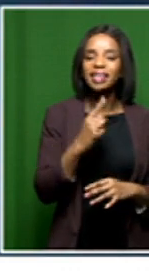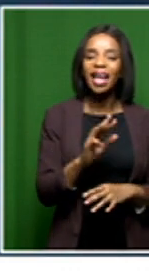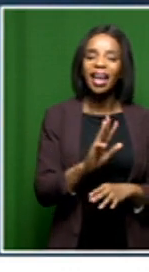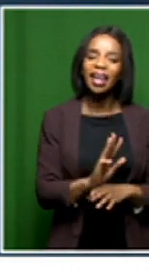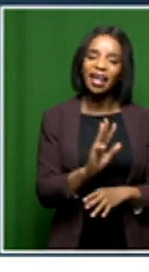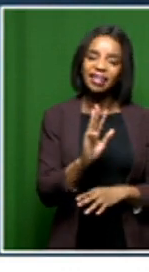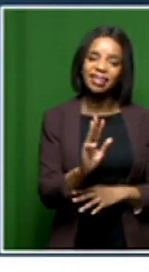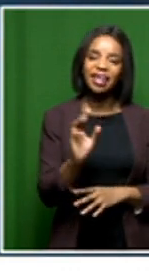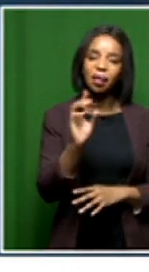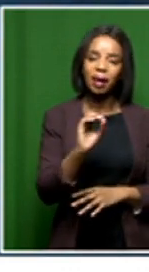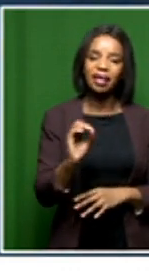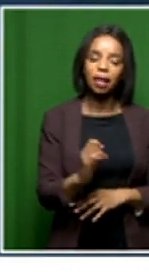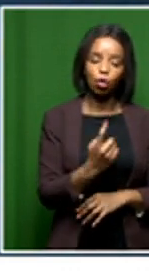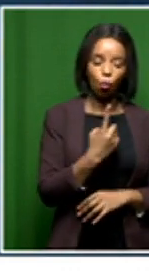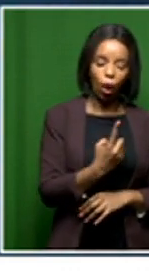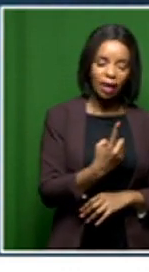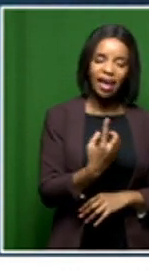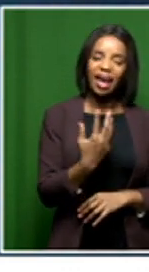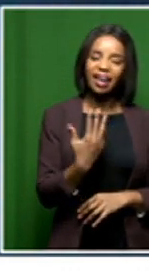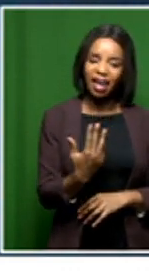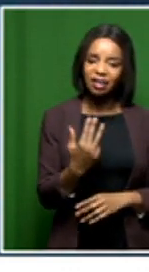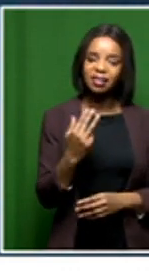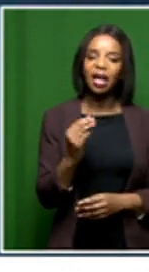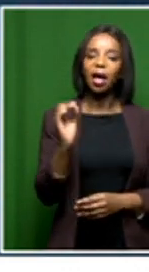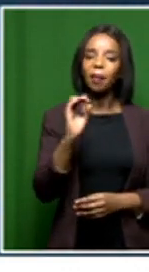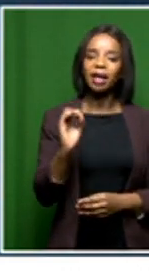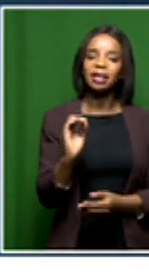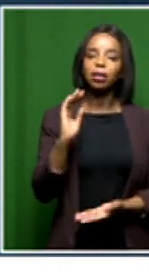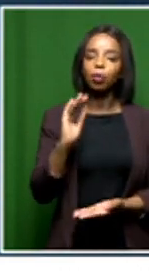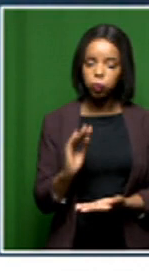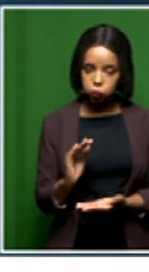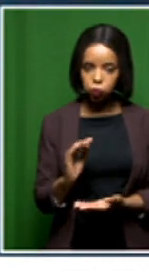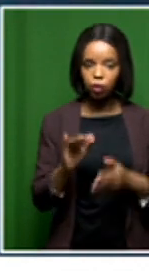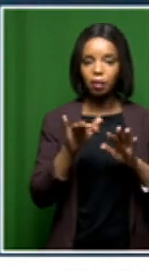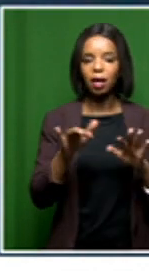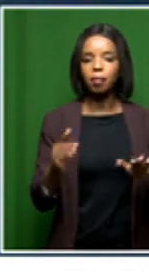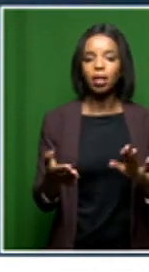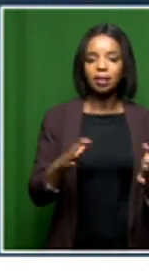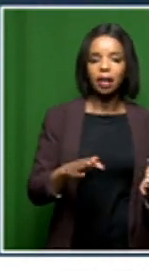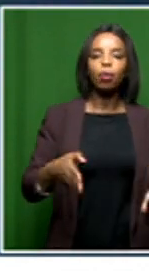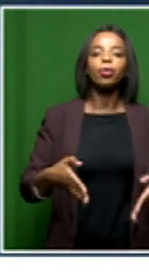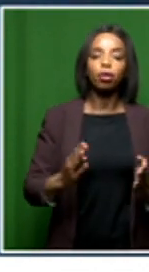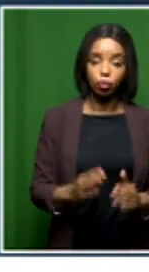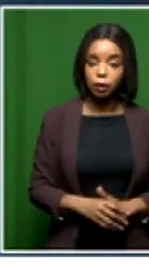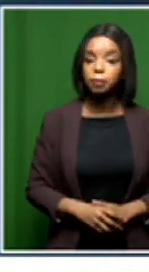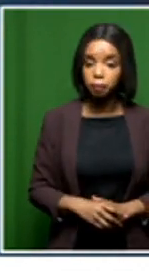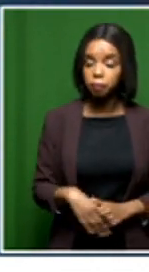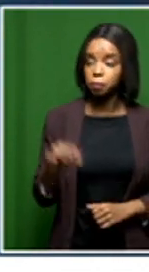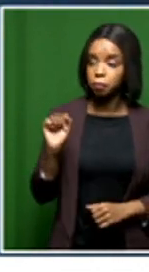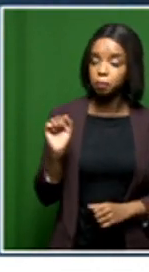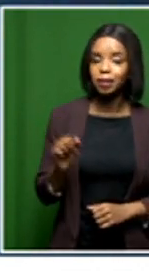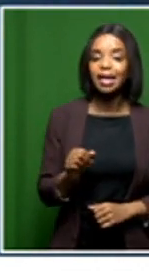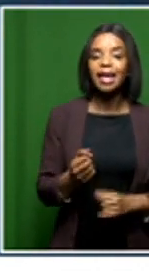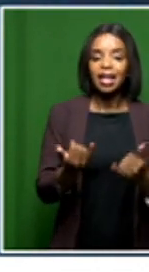19%, 19% decrease in terms of fatalities that occurred in this province. And then secondly, in terms of the argument that